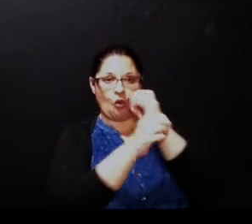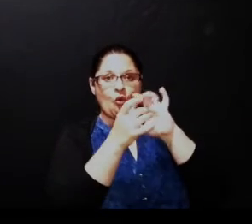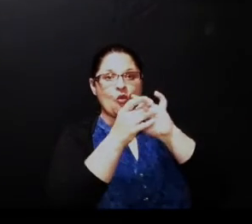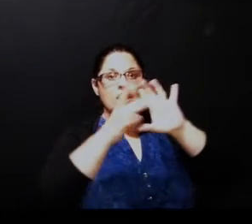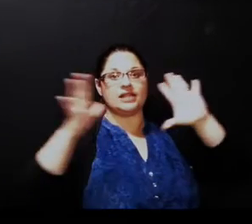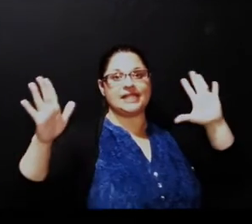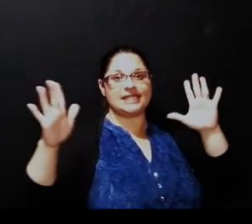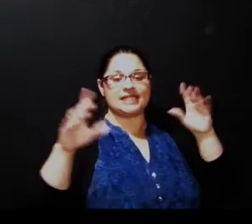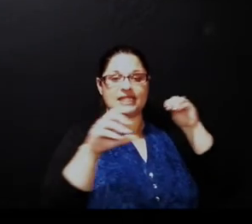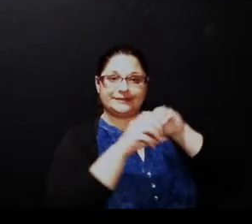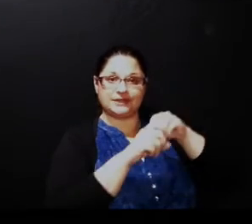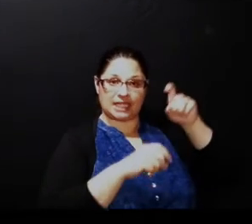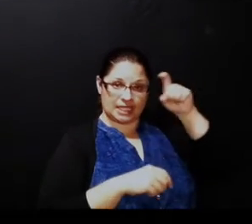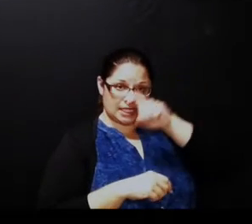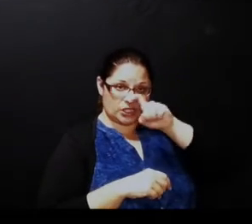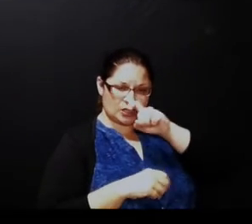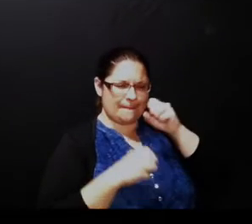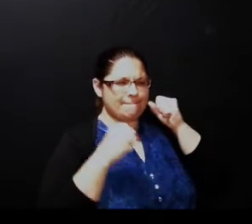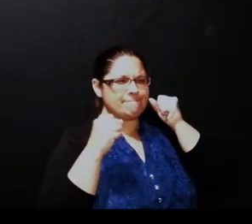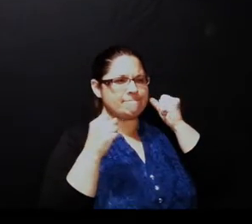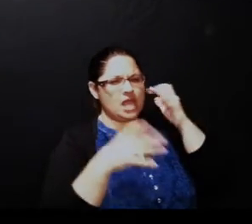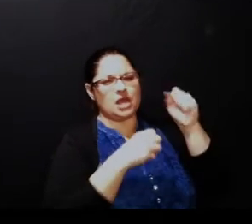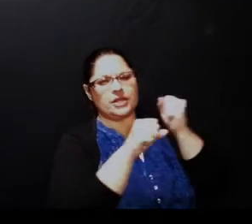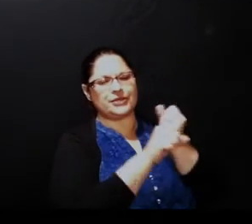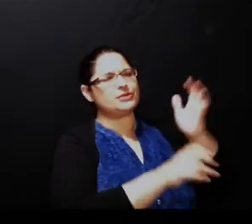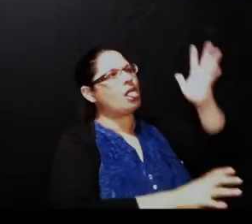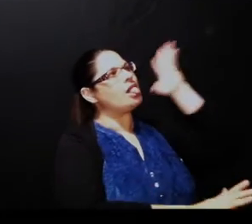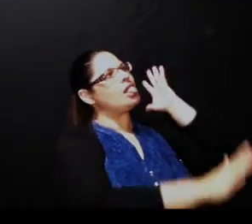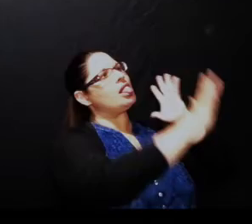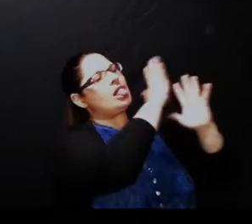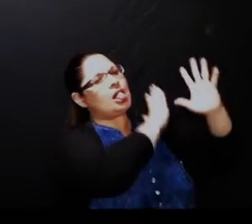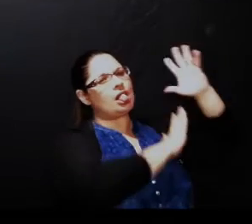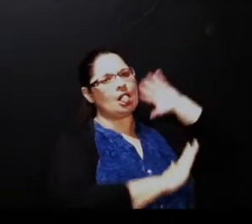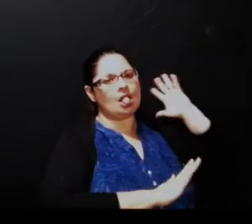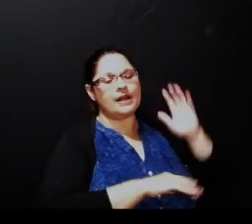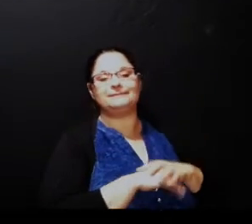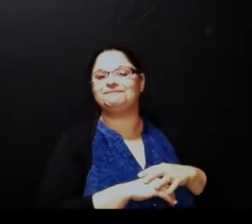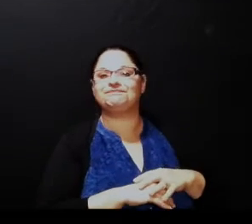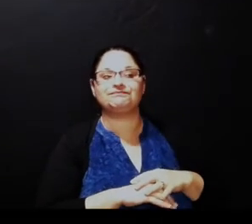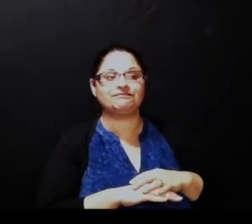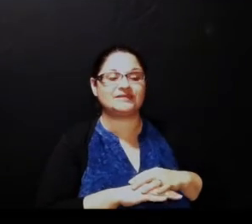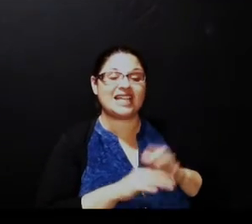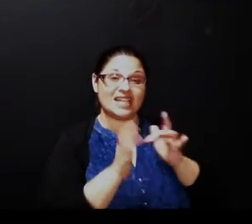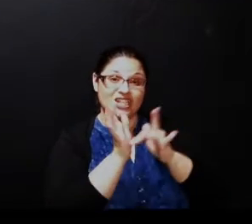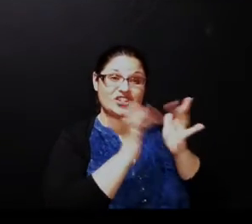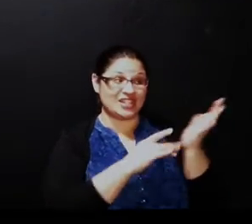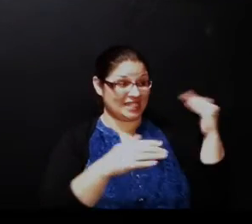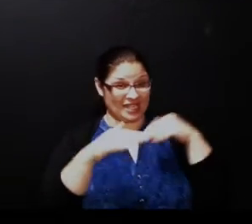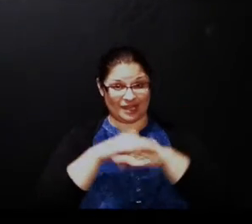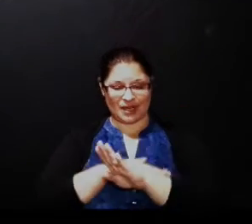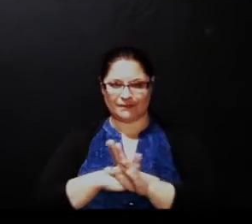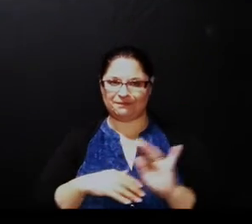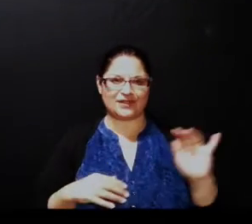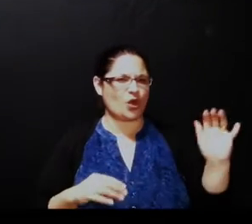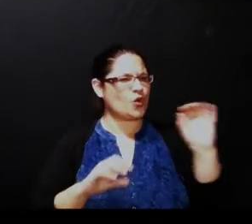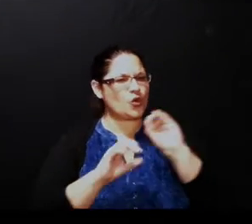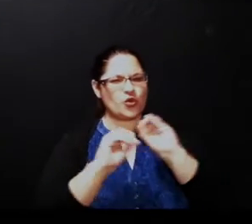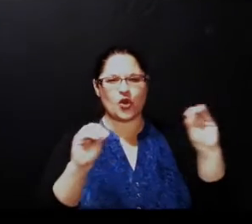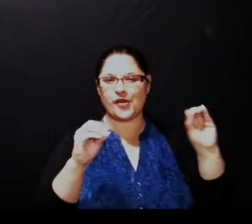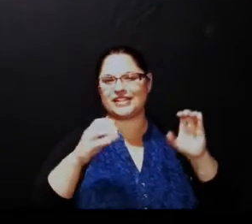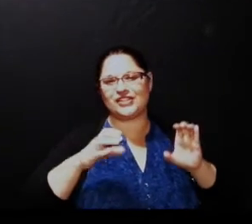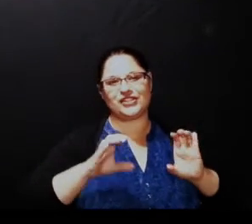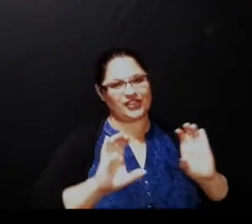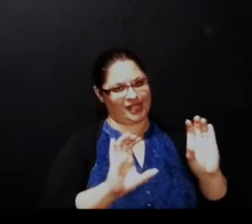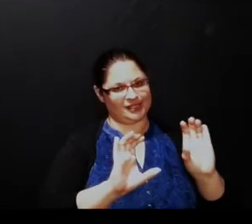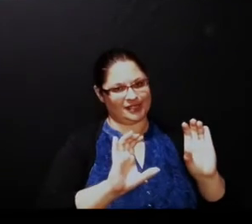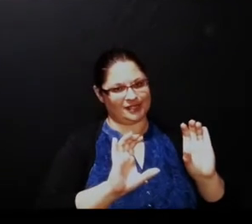the Passover meal, Jesus is coming into town in that very season. That's not by chance, ladies and gentlemen. That was ordained